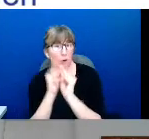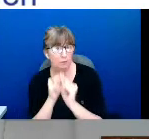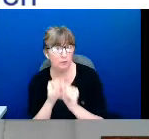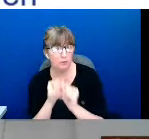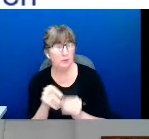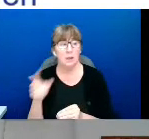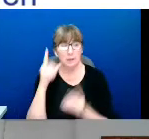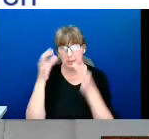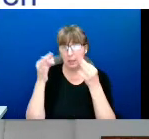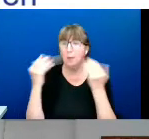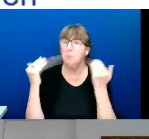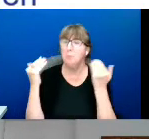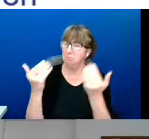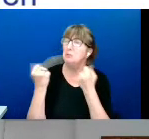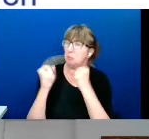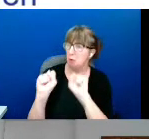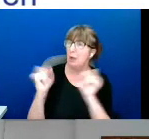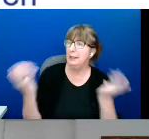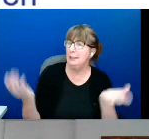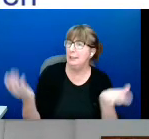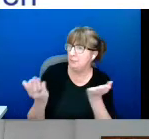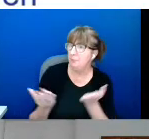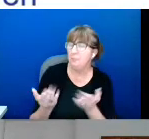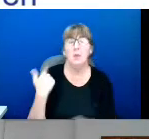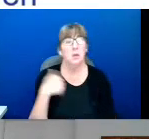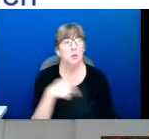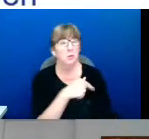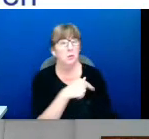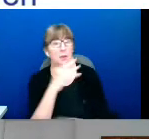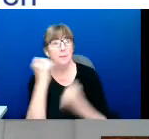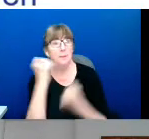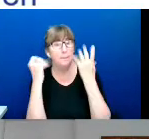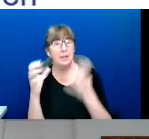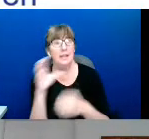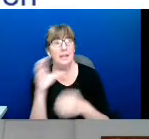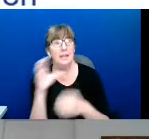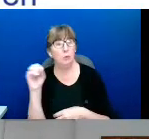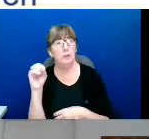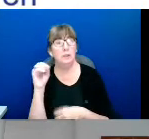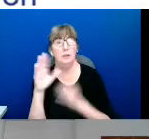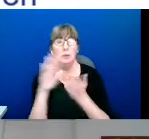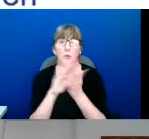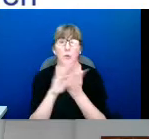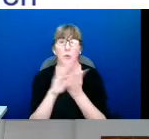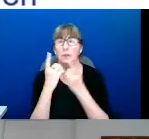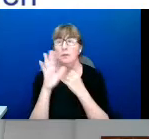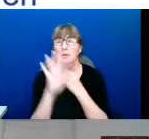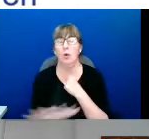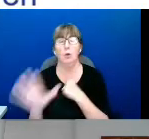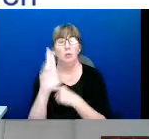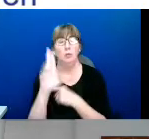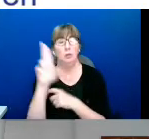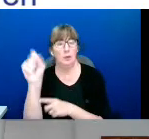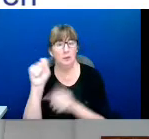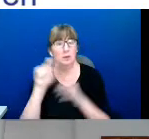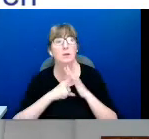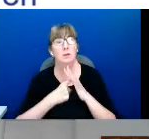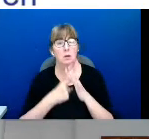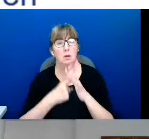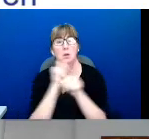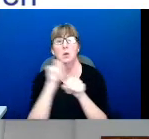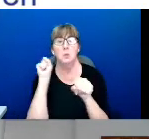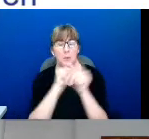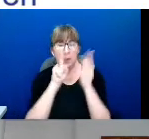So we, like many counties and school districts throughout the country, started work exploration